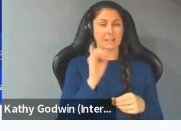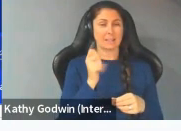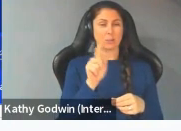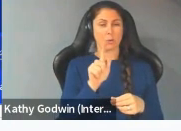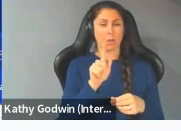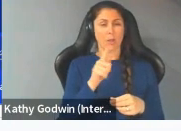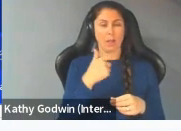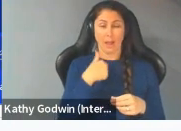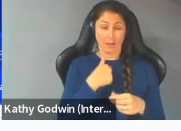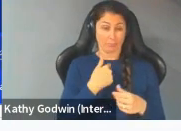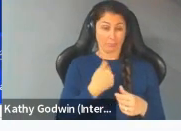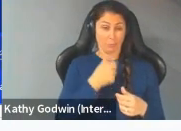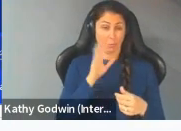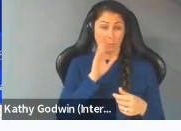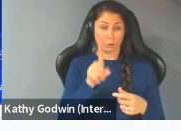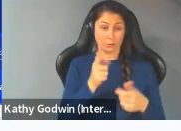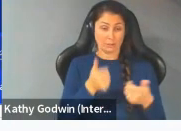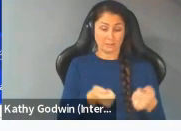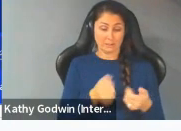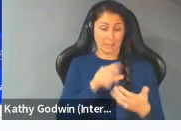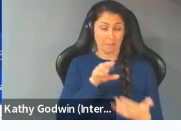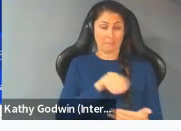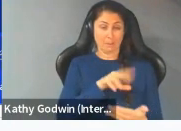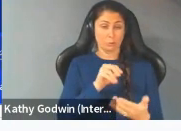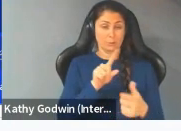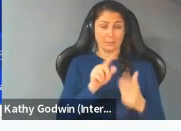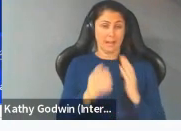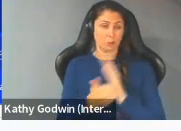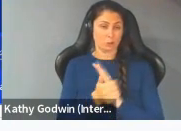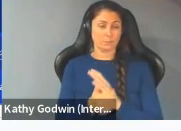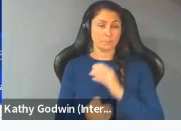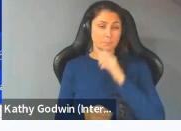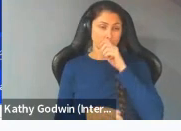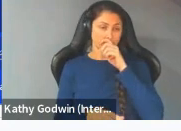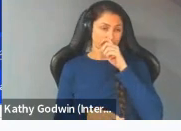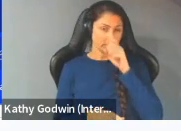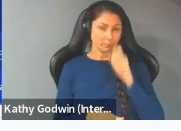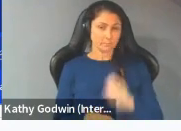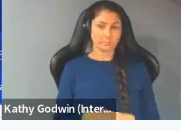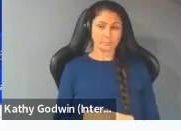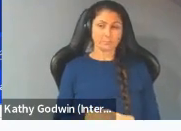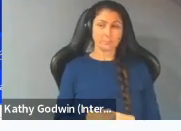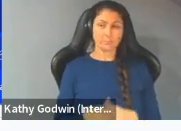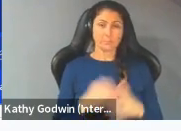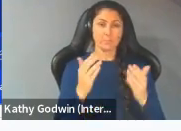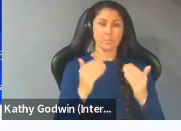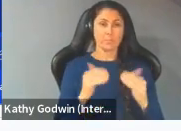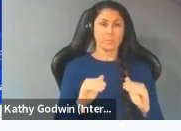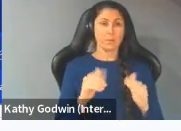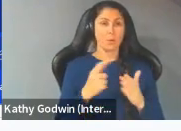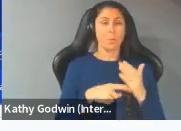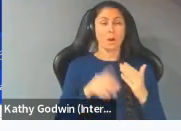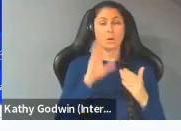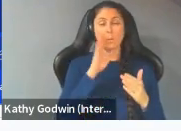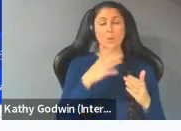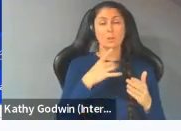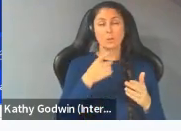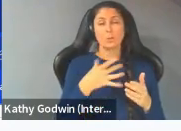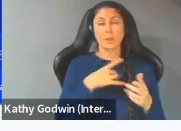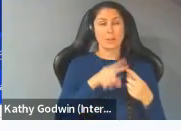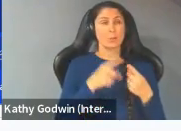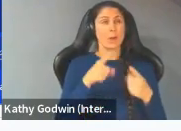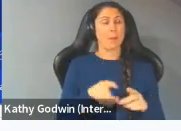do it. Take a picture and attach it on. Okay, so here comes the what would you like to happen in the perfect